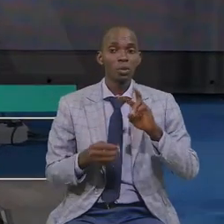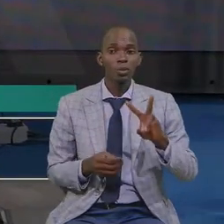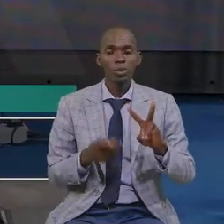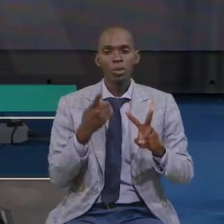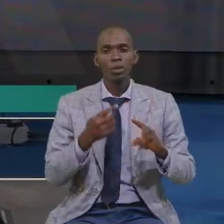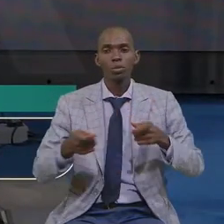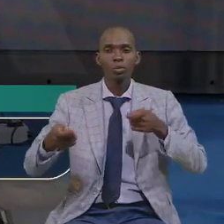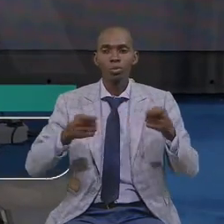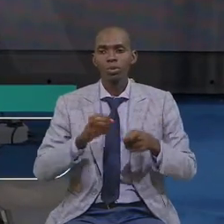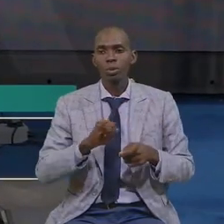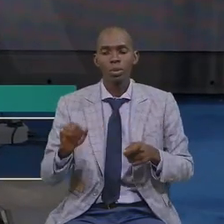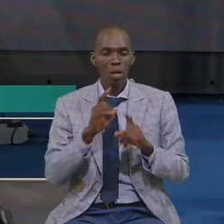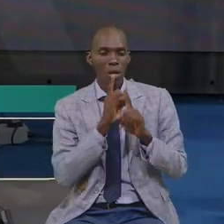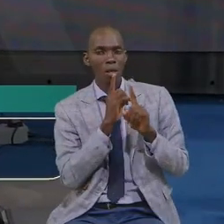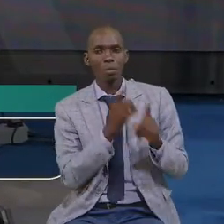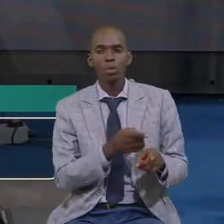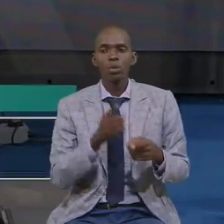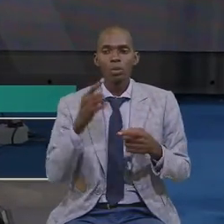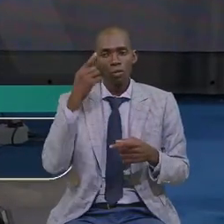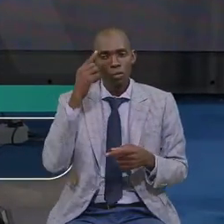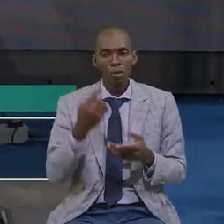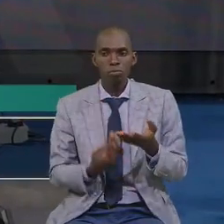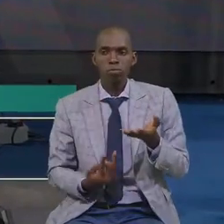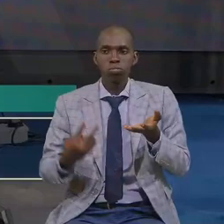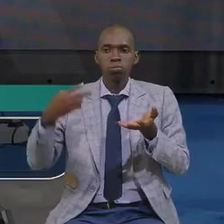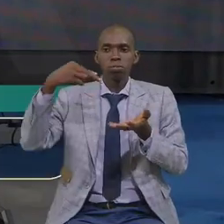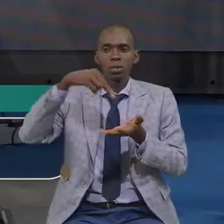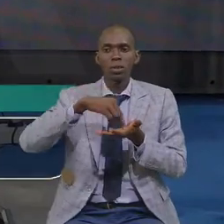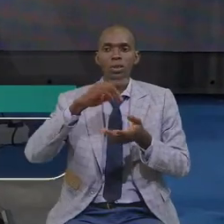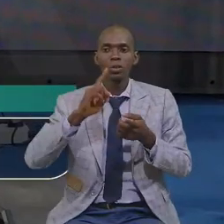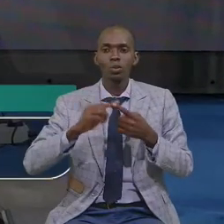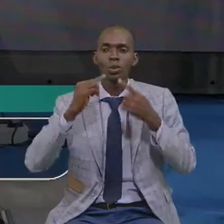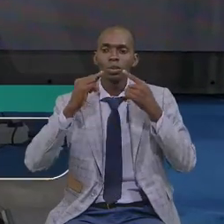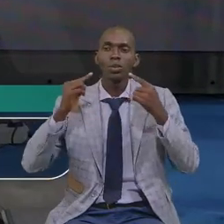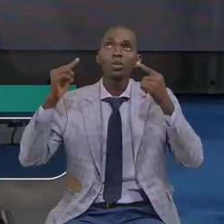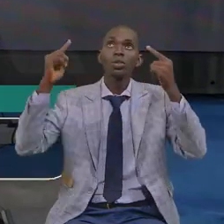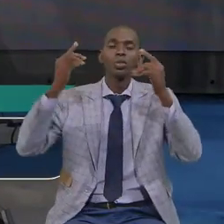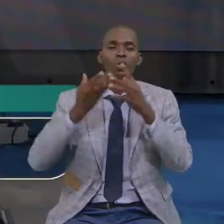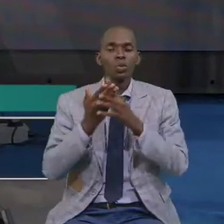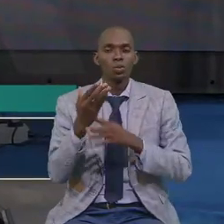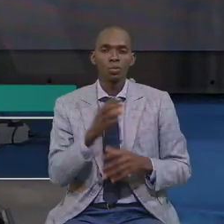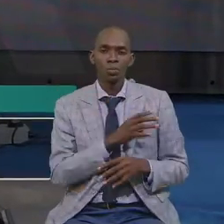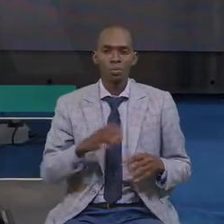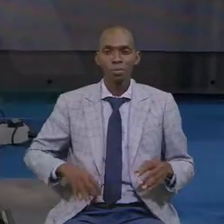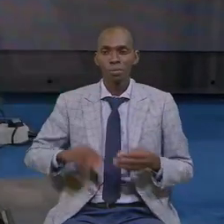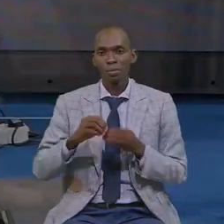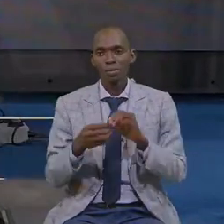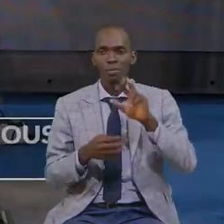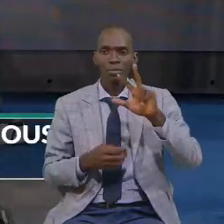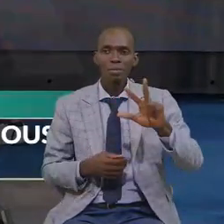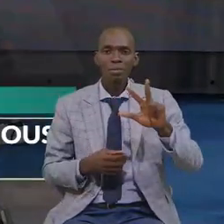ruling response of rising to success through Christ. Number three is